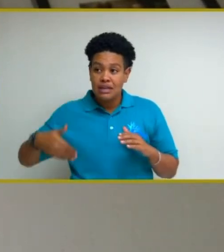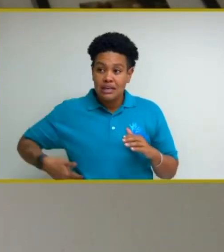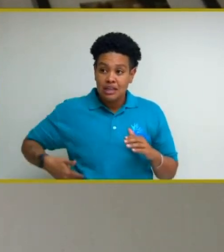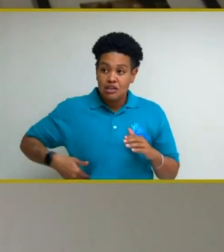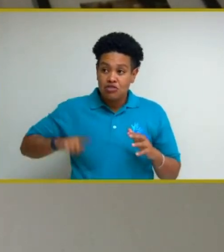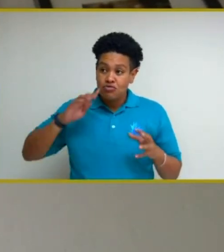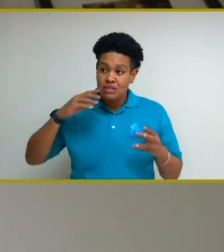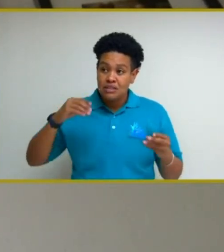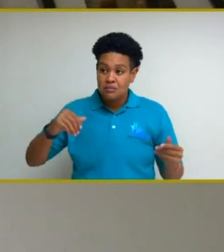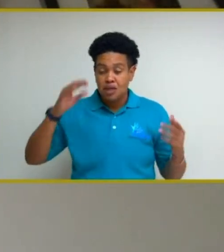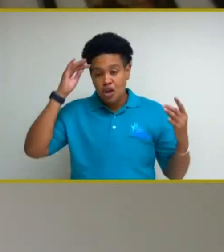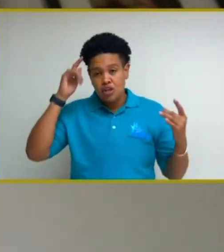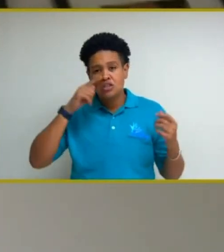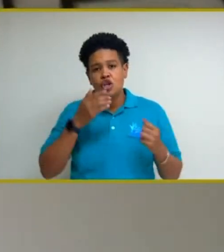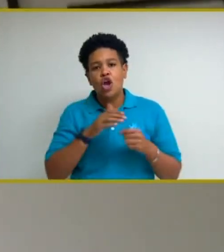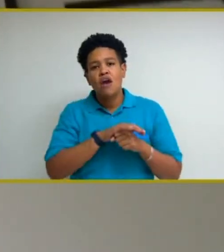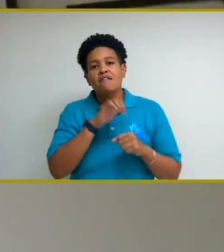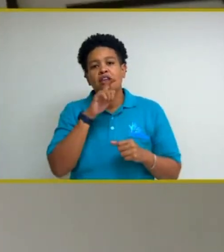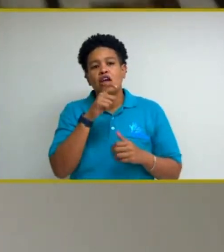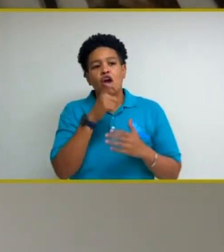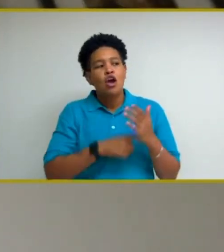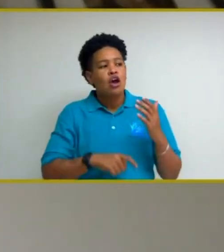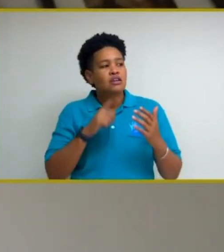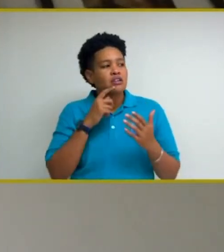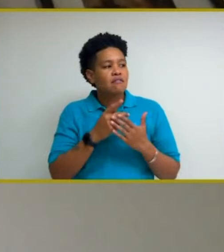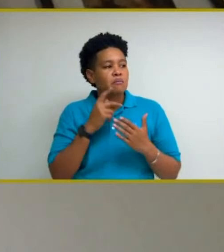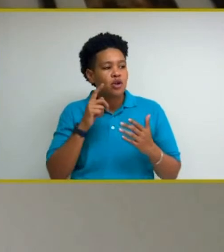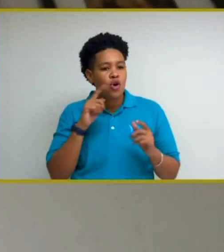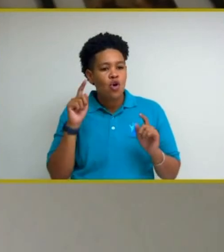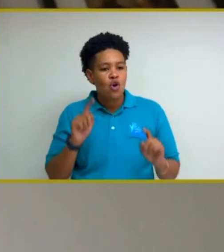spending considered to cover the cost of pre-ordering?